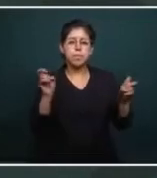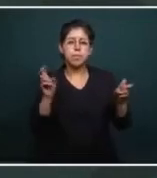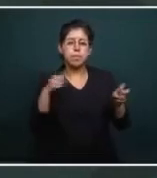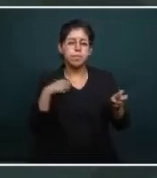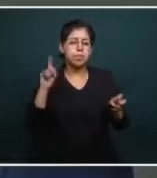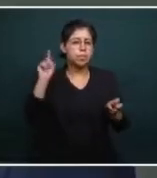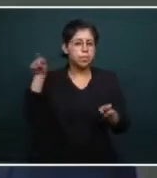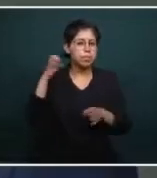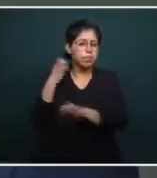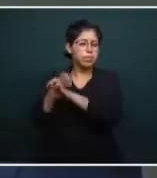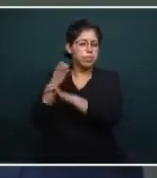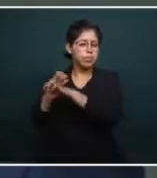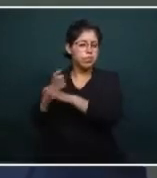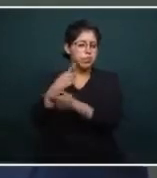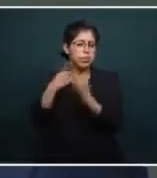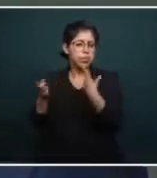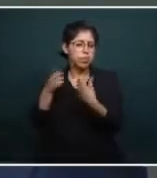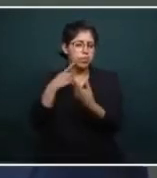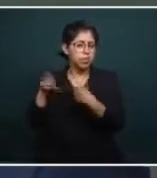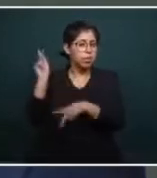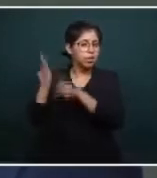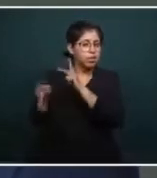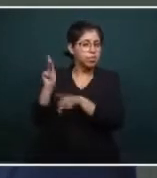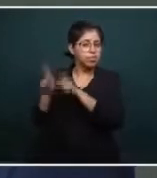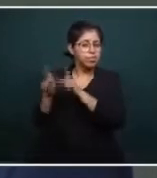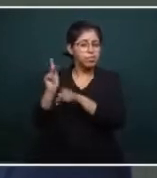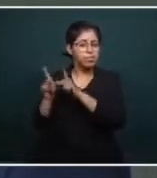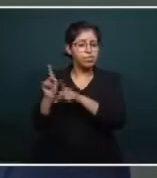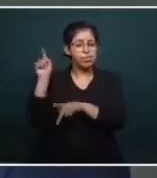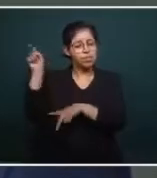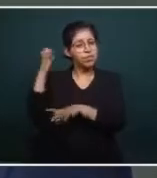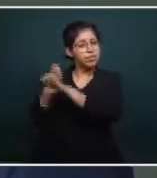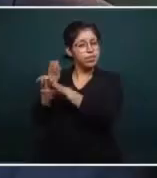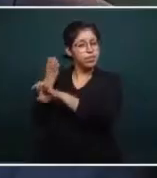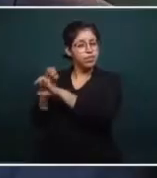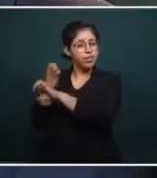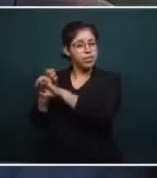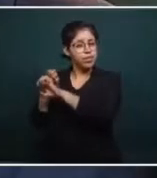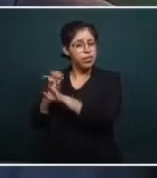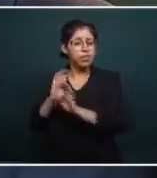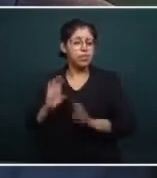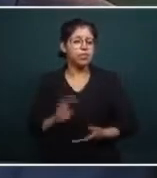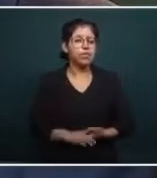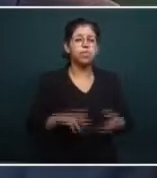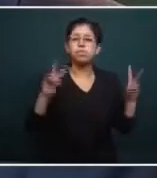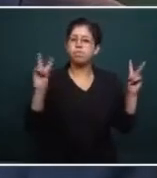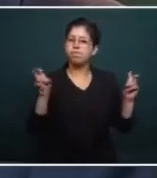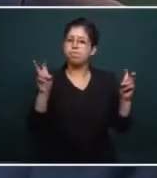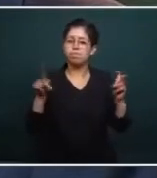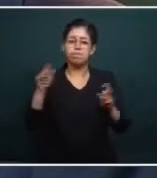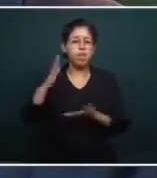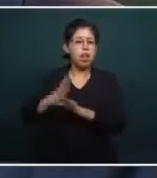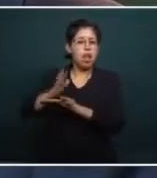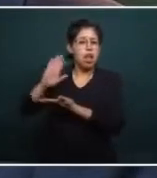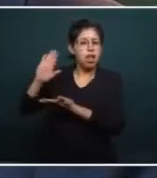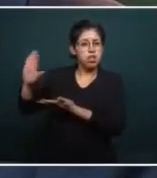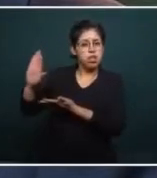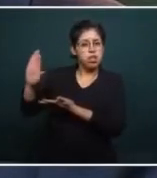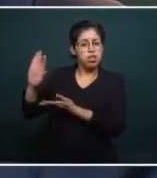analizado analyzed en Estados Unidos. in the U.S. Va a ser un tema It will be a